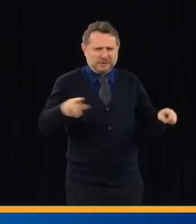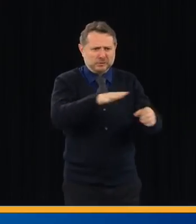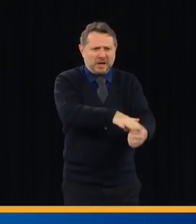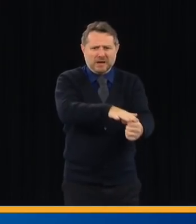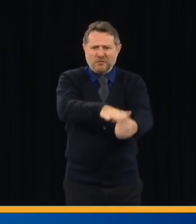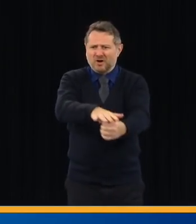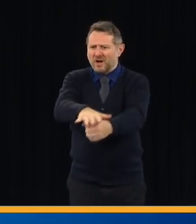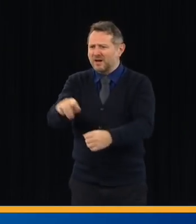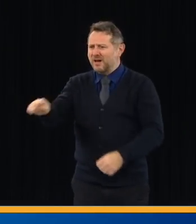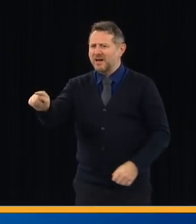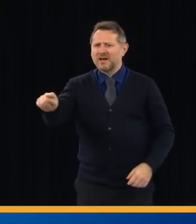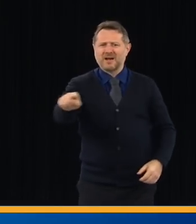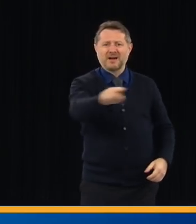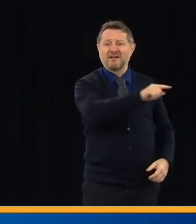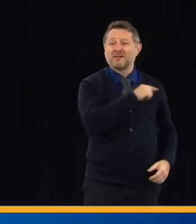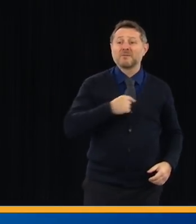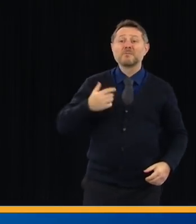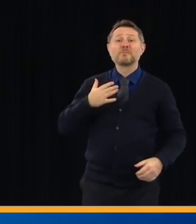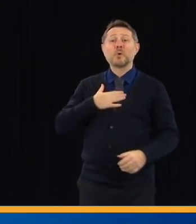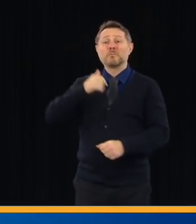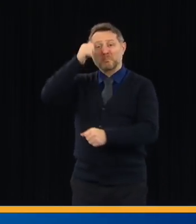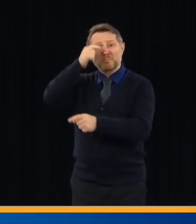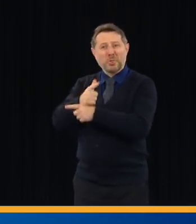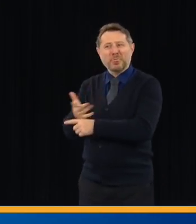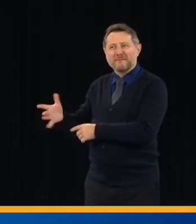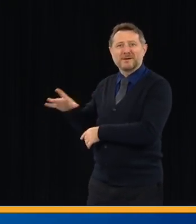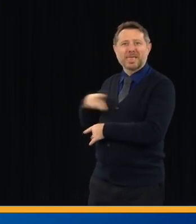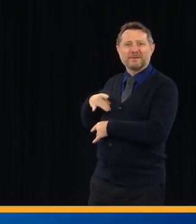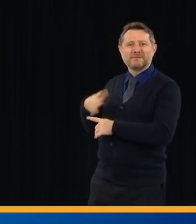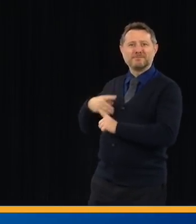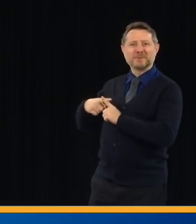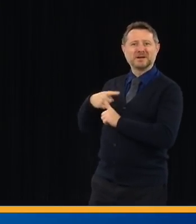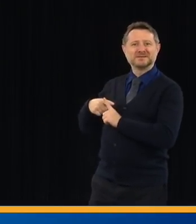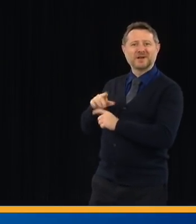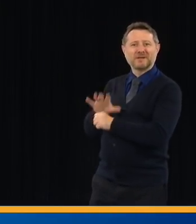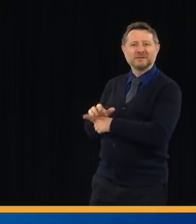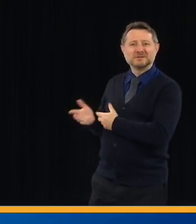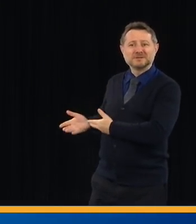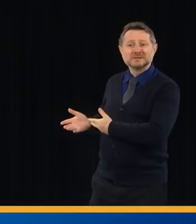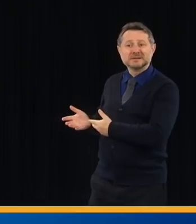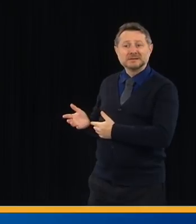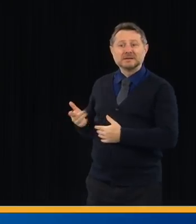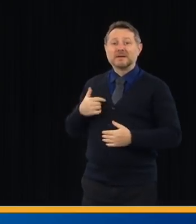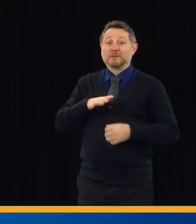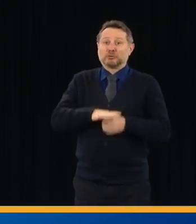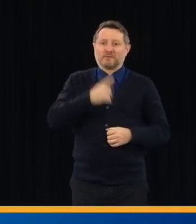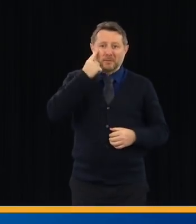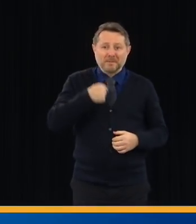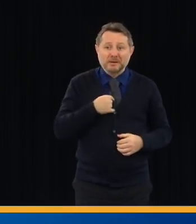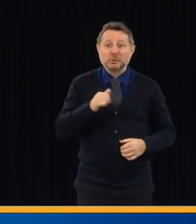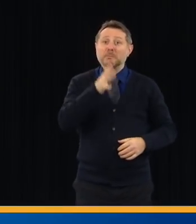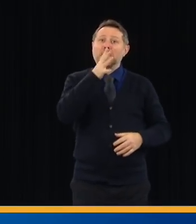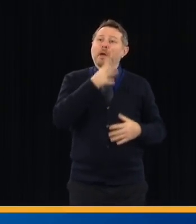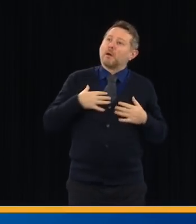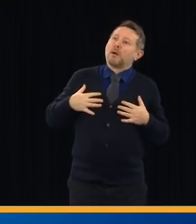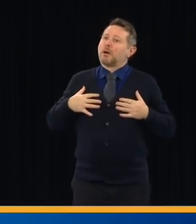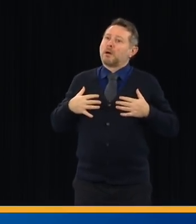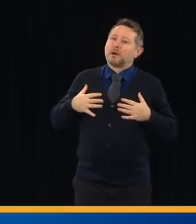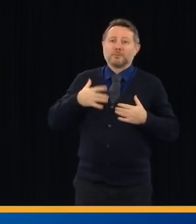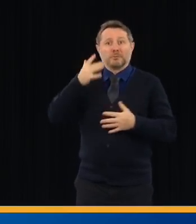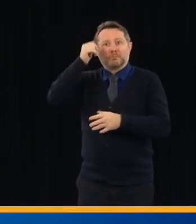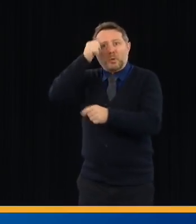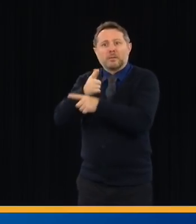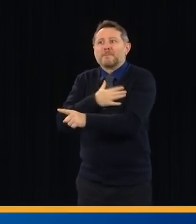brother catches the virus. That is stressful. My mother's worried about my brother, and